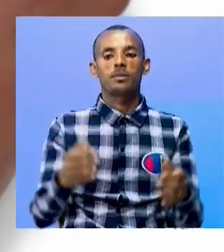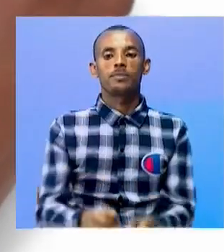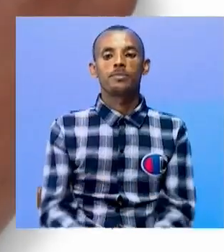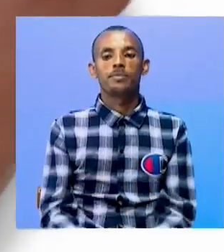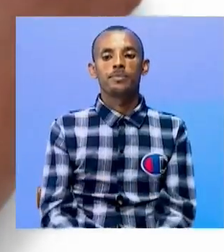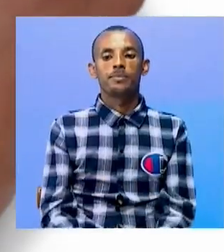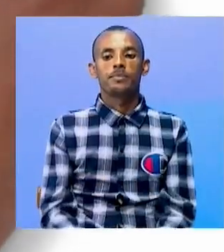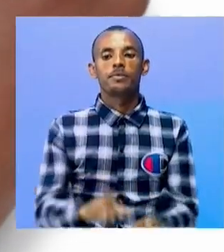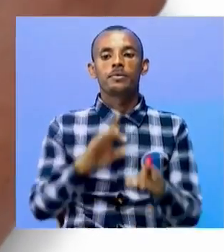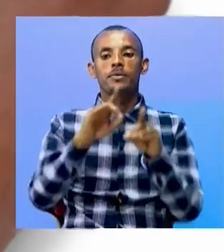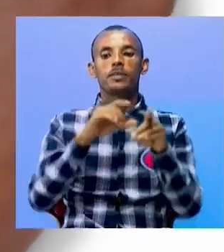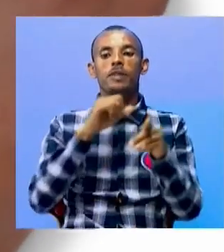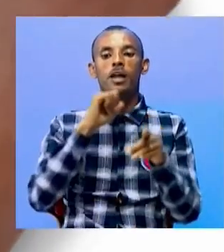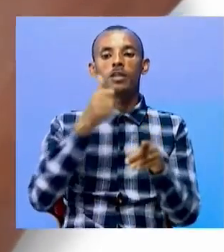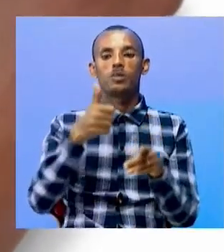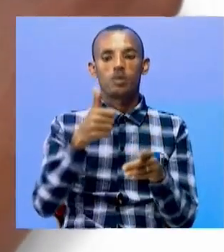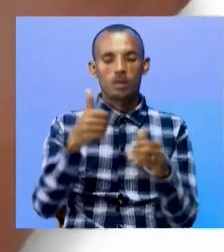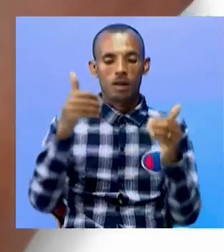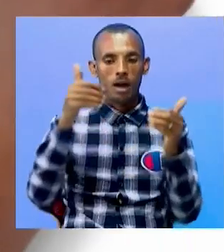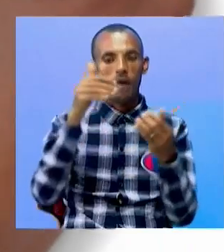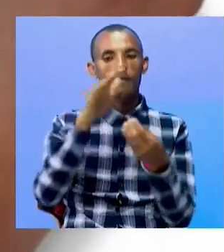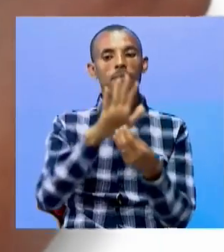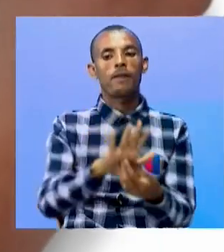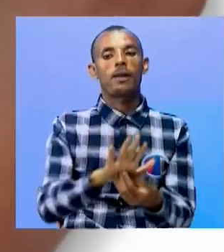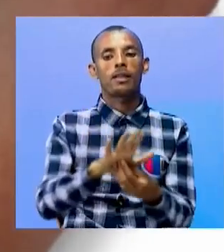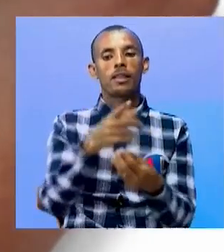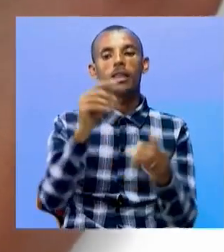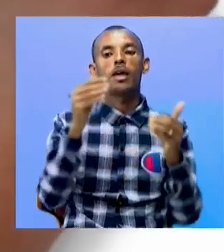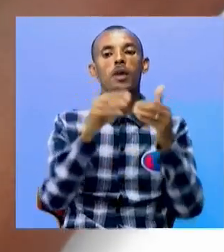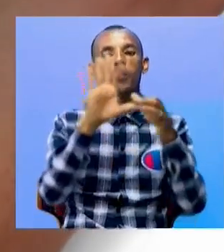Does not affect the equation.